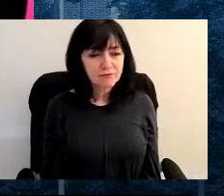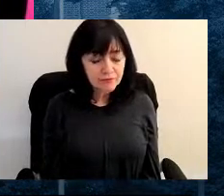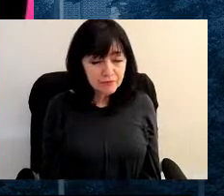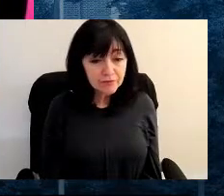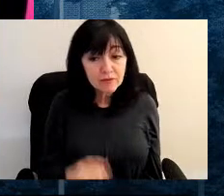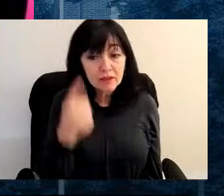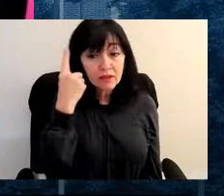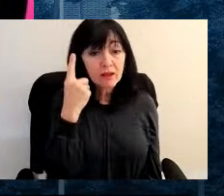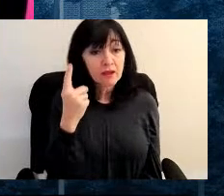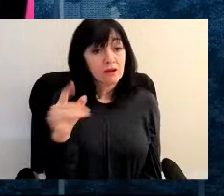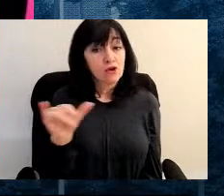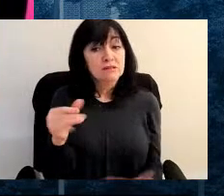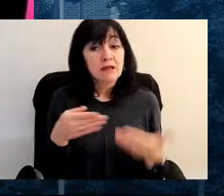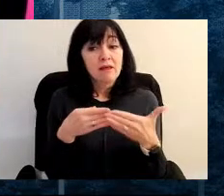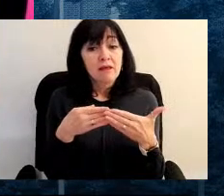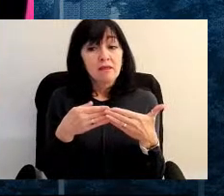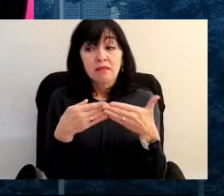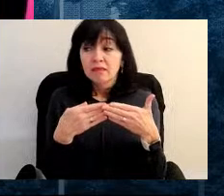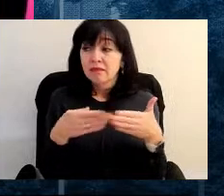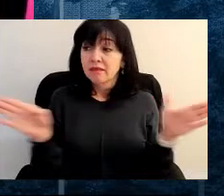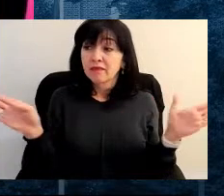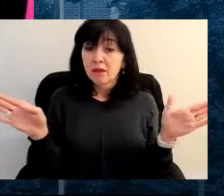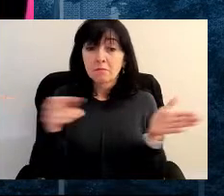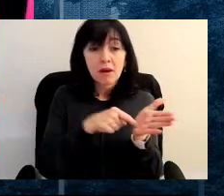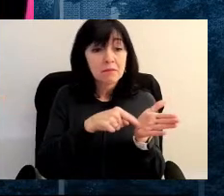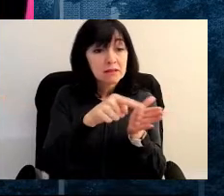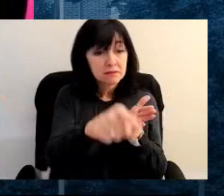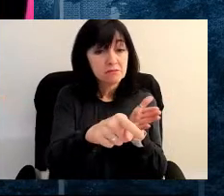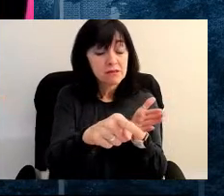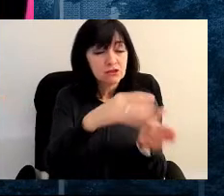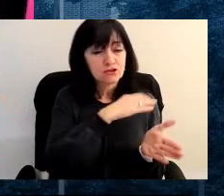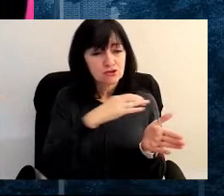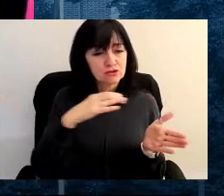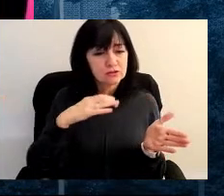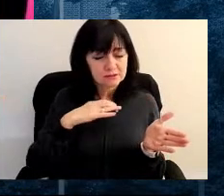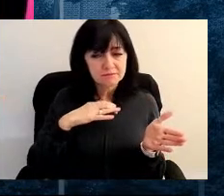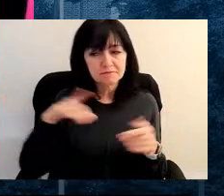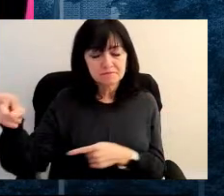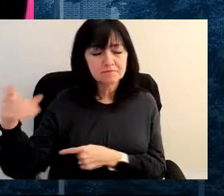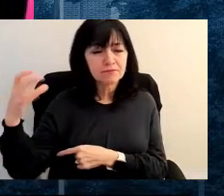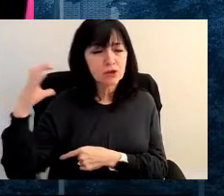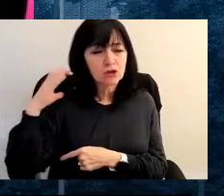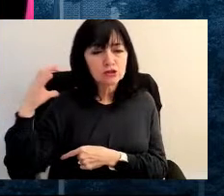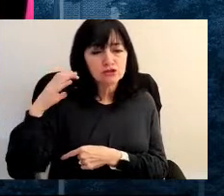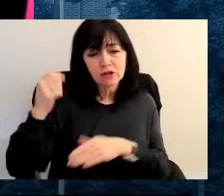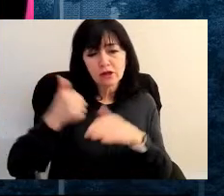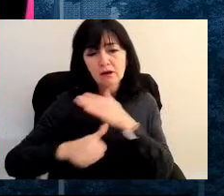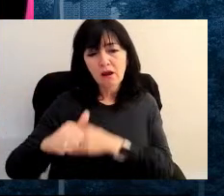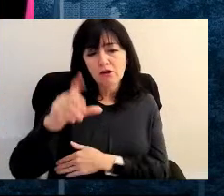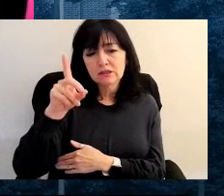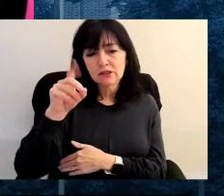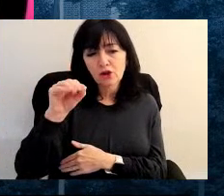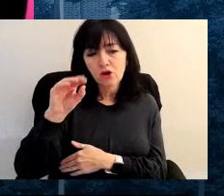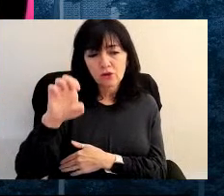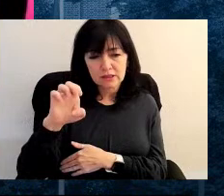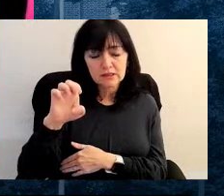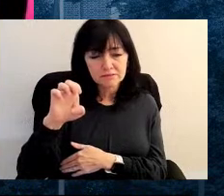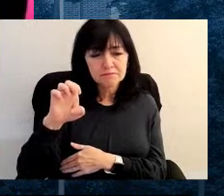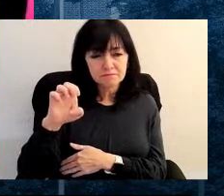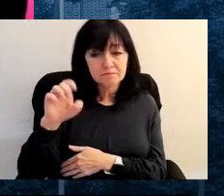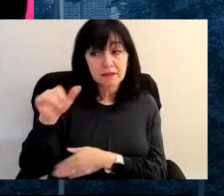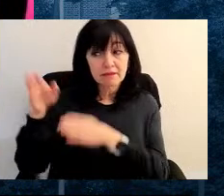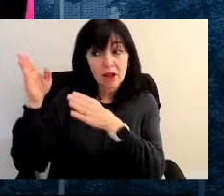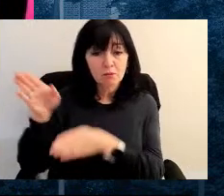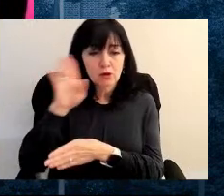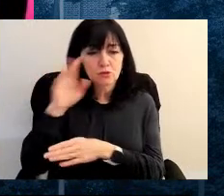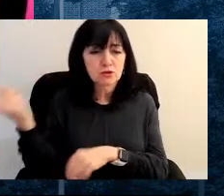Compensation Commission, which is ably chaired by our Secretary of Education, Dr. Holodick, and you'll hear from him in a